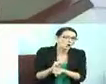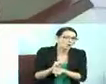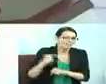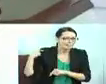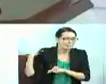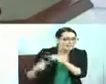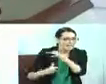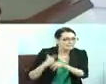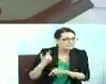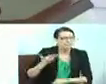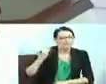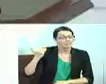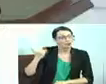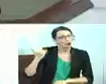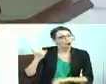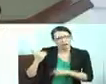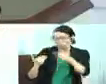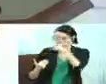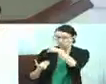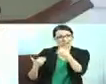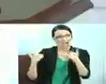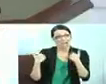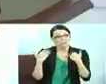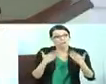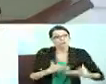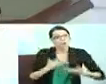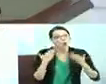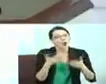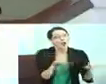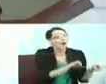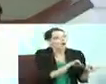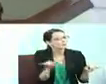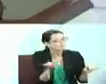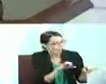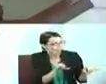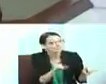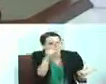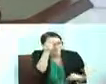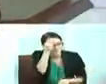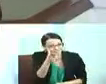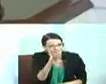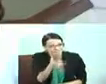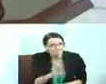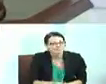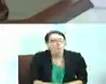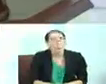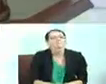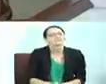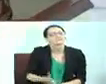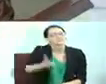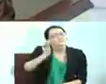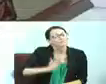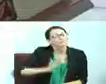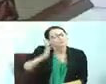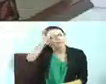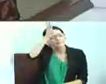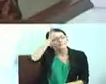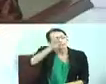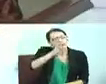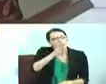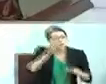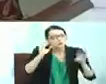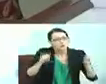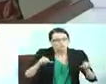much joy there as well. Our foreparents were able